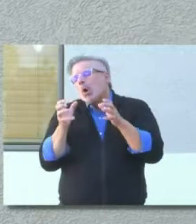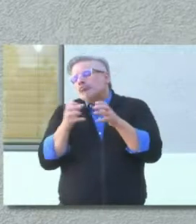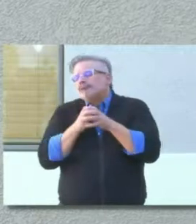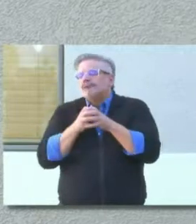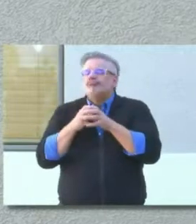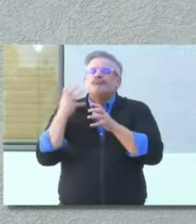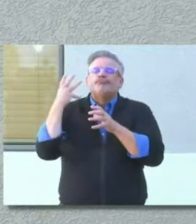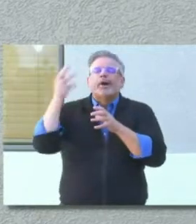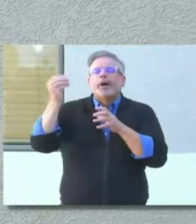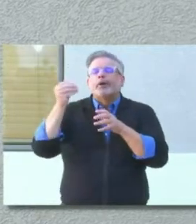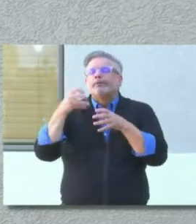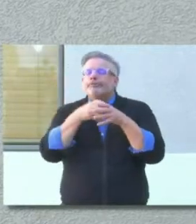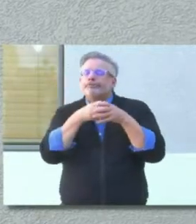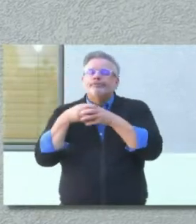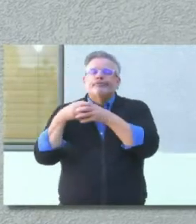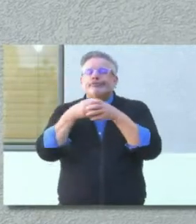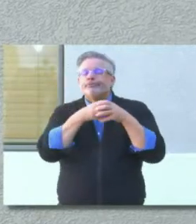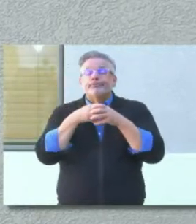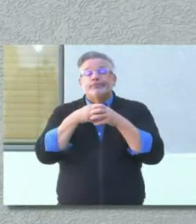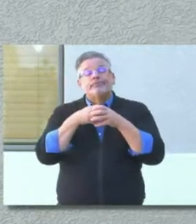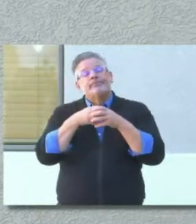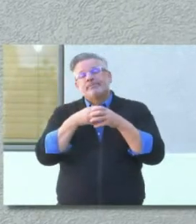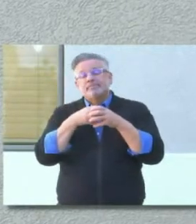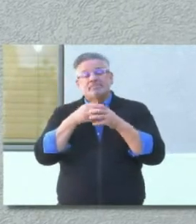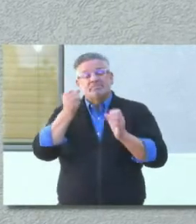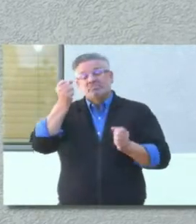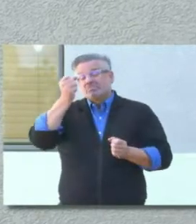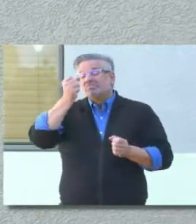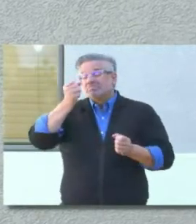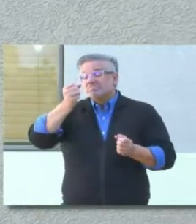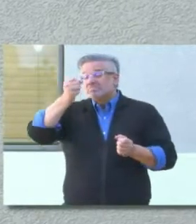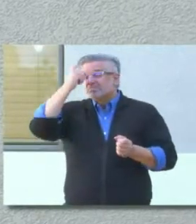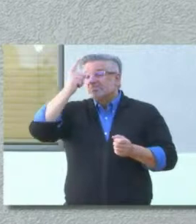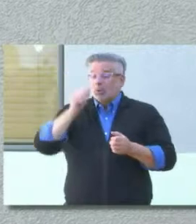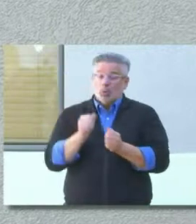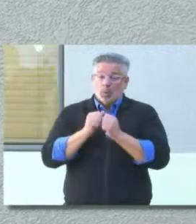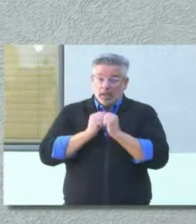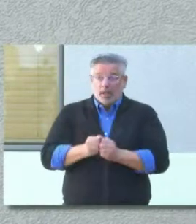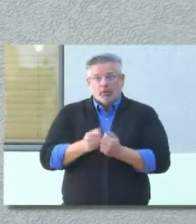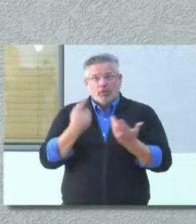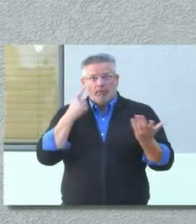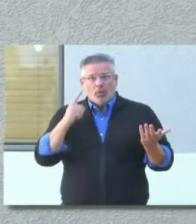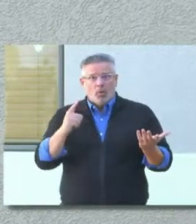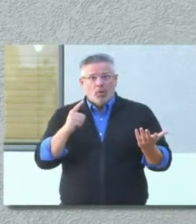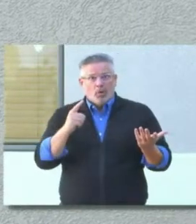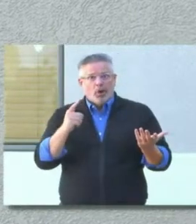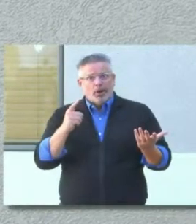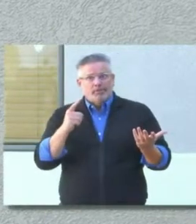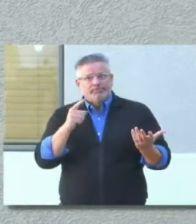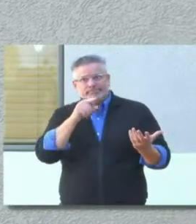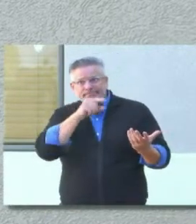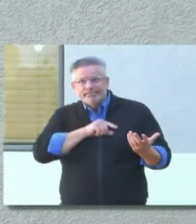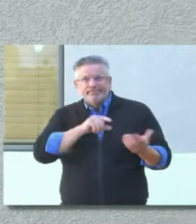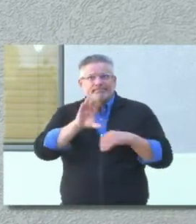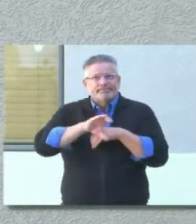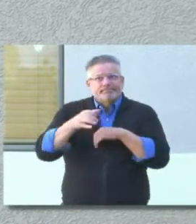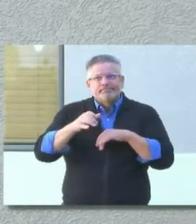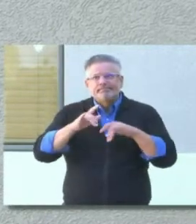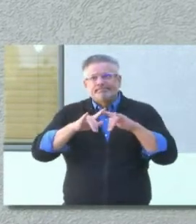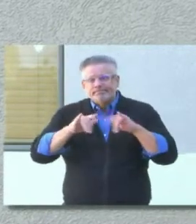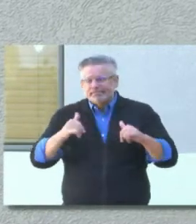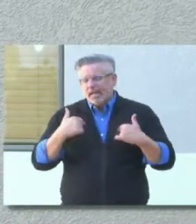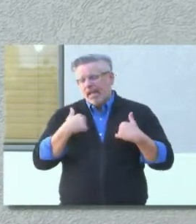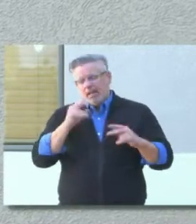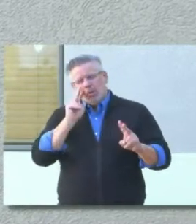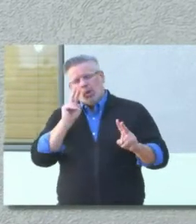outside of our households and understandably together for the holidays. And we're looking forward to all that. I'm